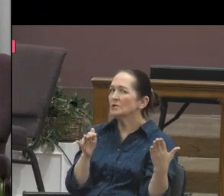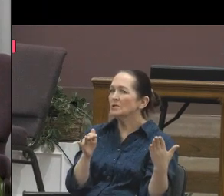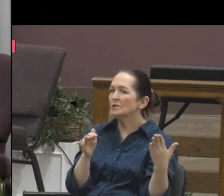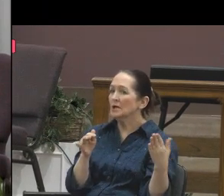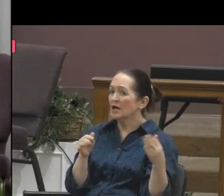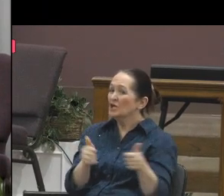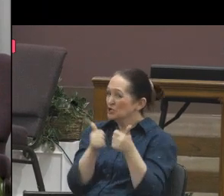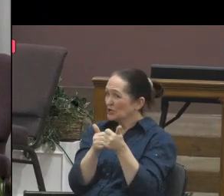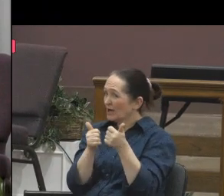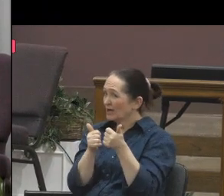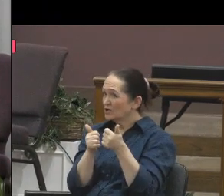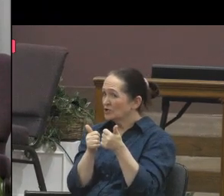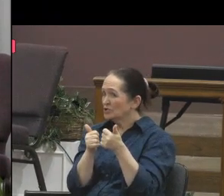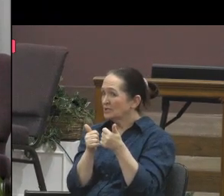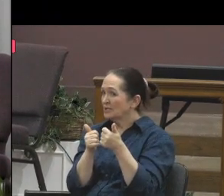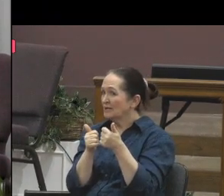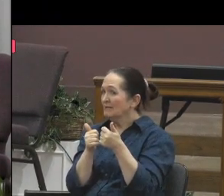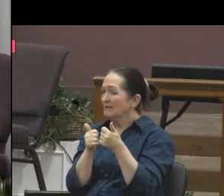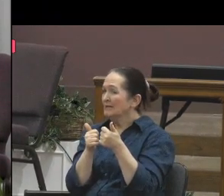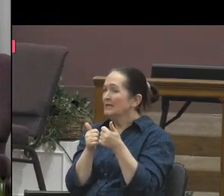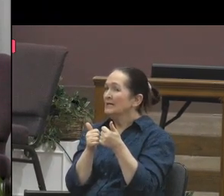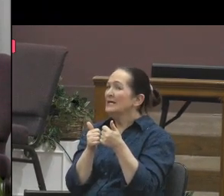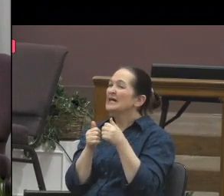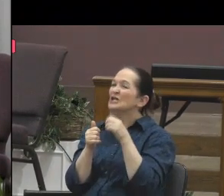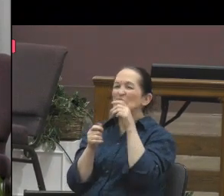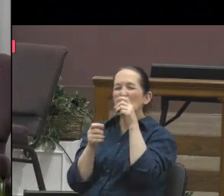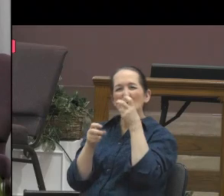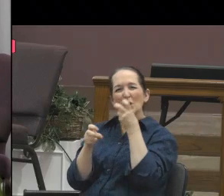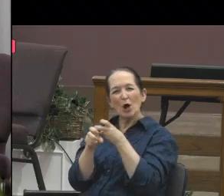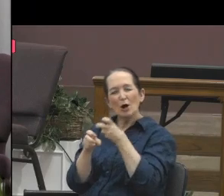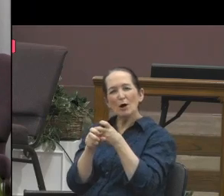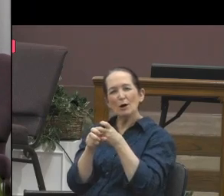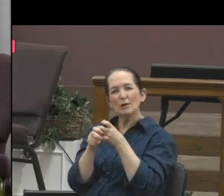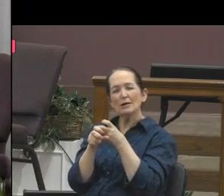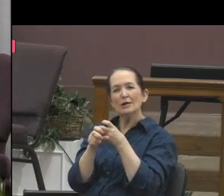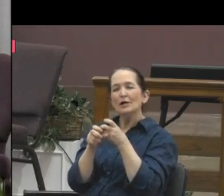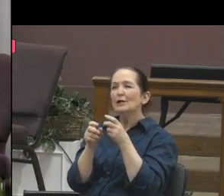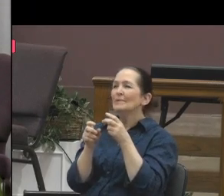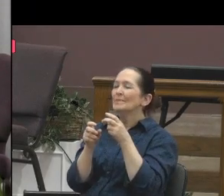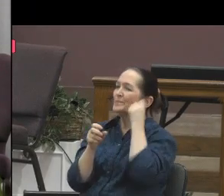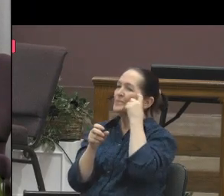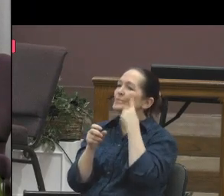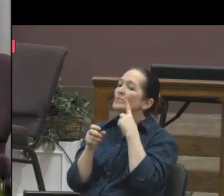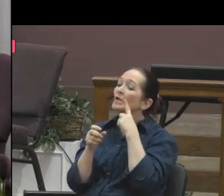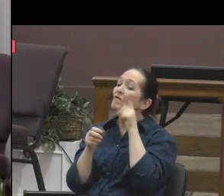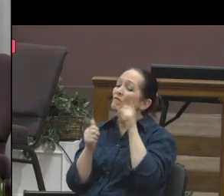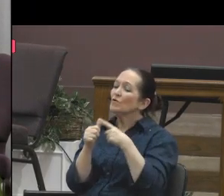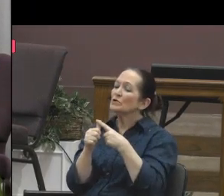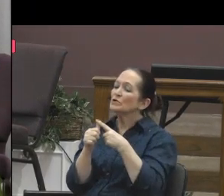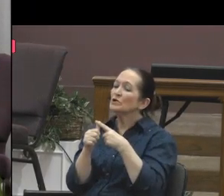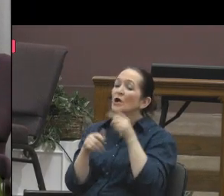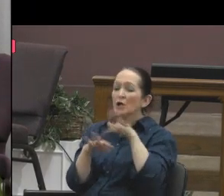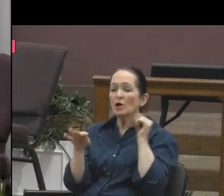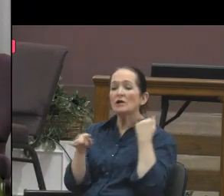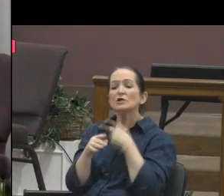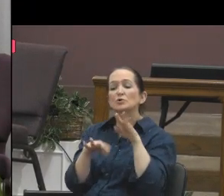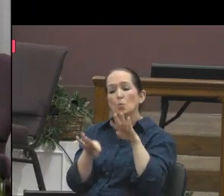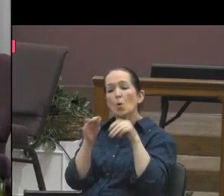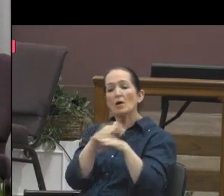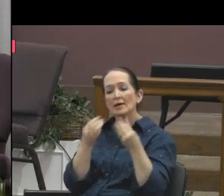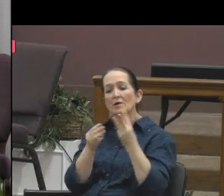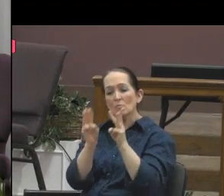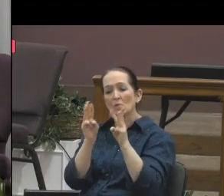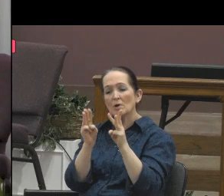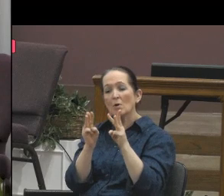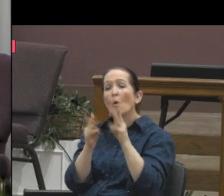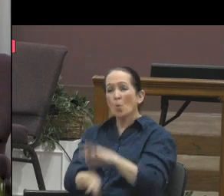challenge is they're going to be difficult to put together. The first one is this. He calls us to walk in a manner worthy